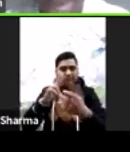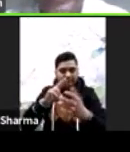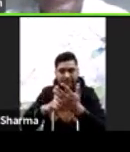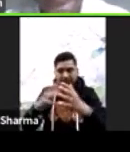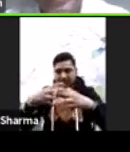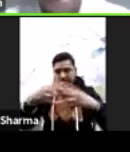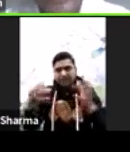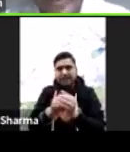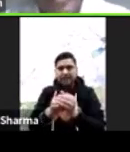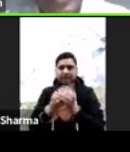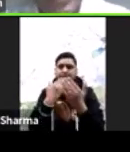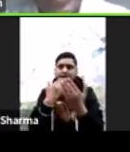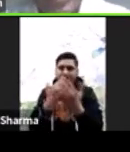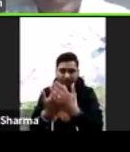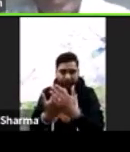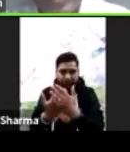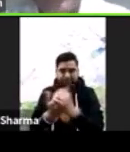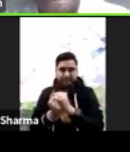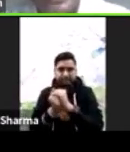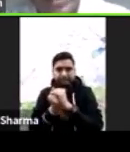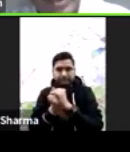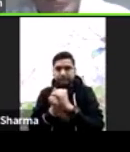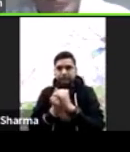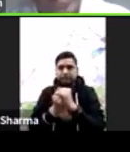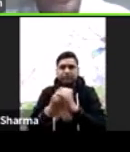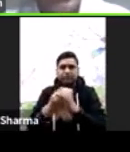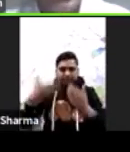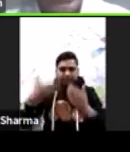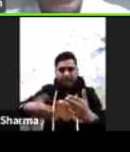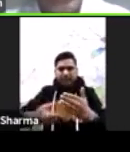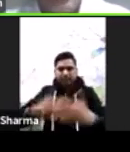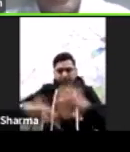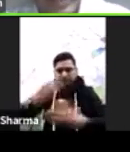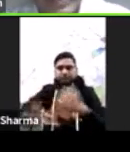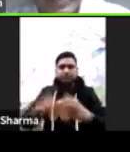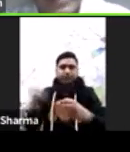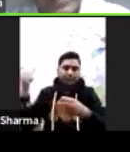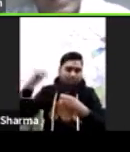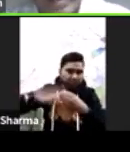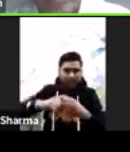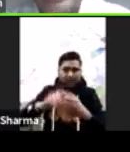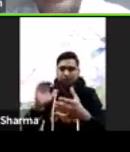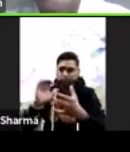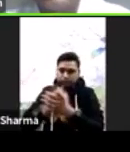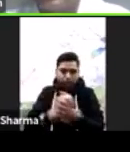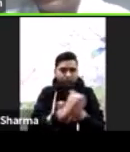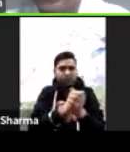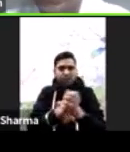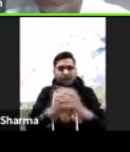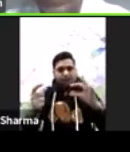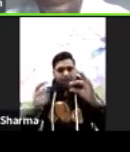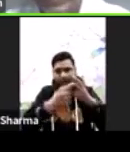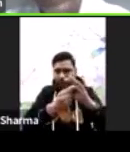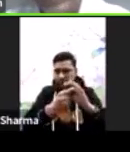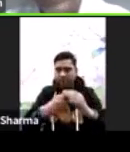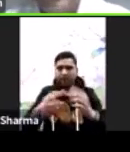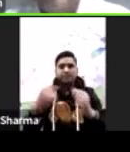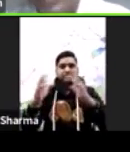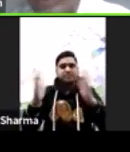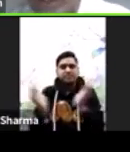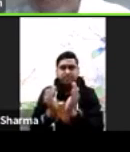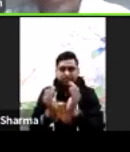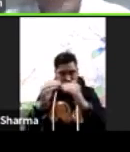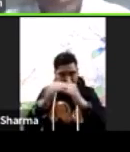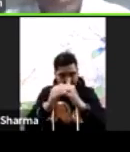reality. We will continue to be part of such and many more initiatives like this and bring in the difference to the society.